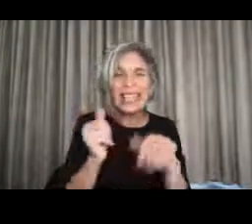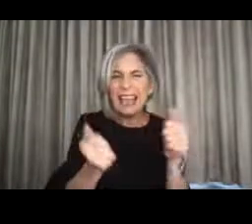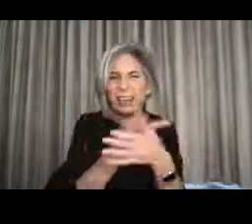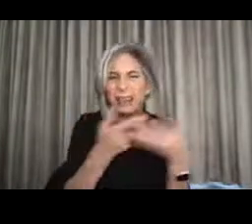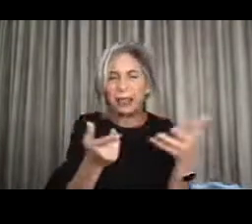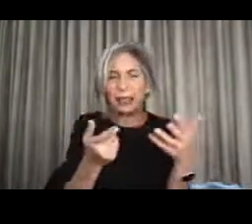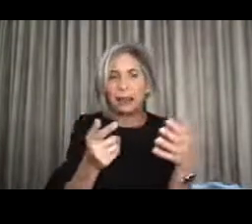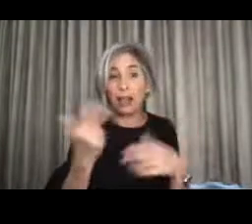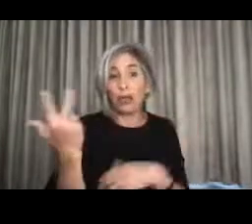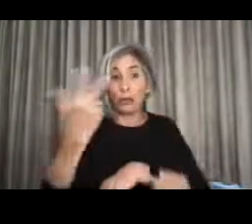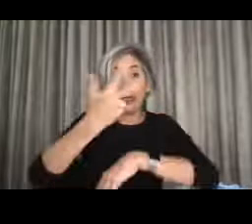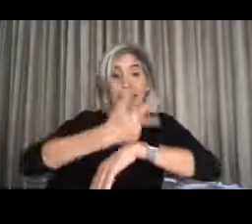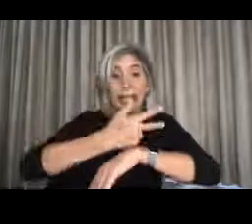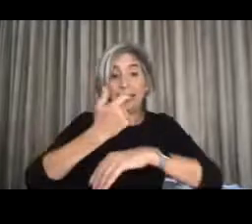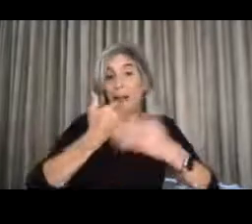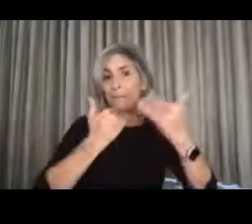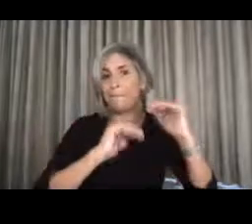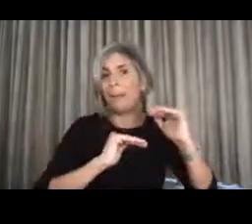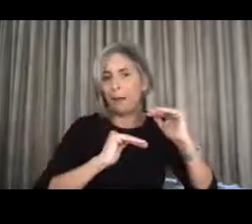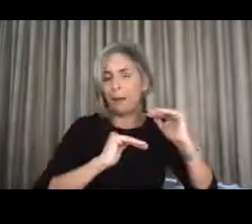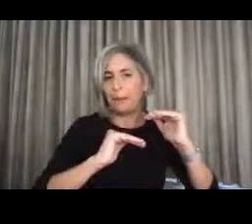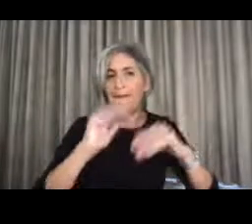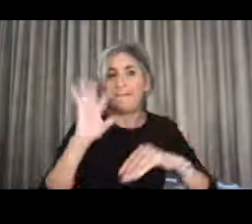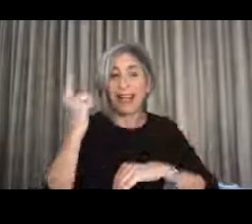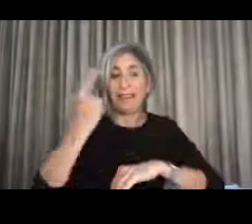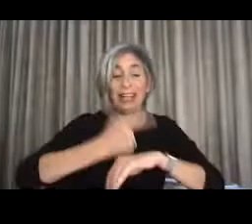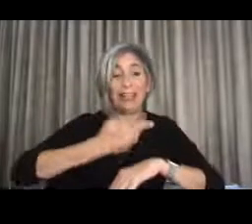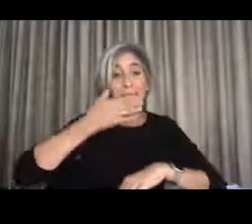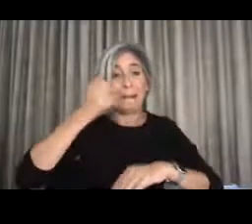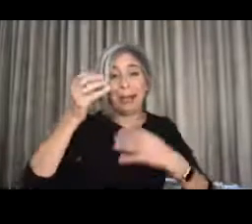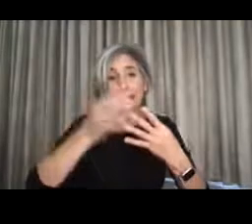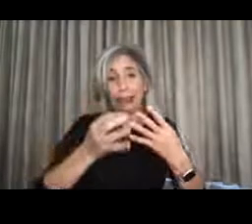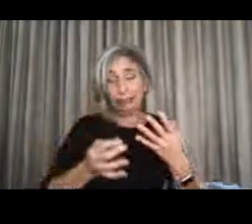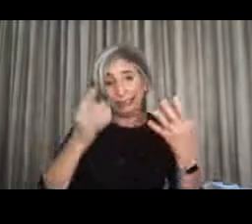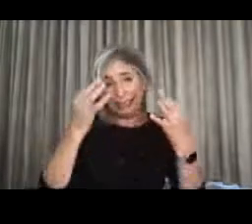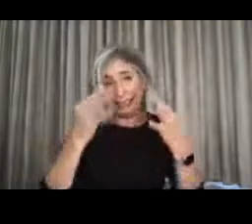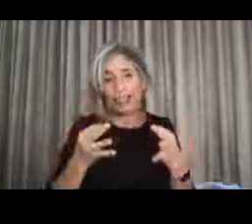3 days should be your minimum. 5 days is really a better choice. And don't forget to pack plenty of chocolate.